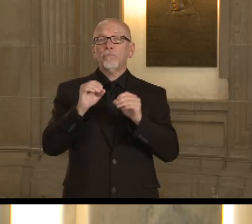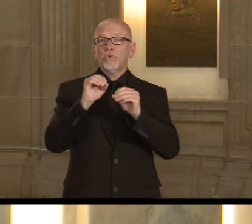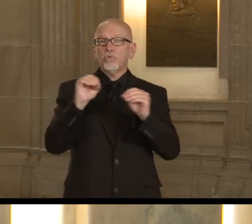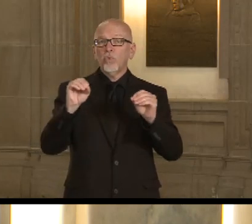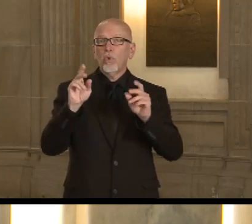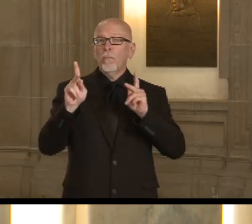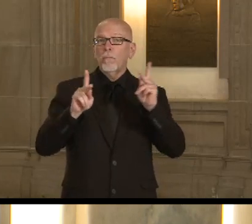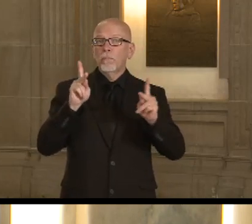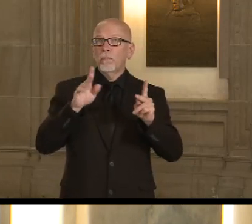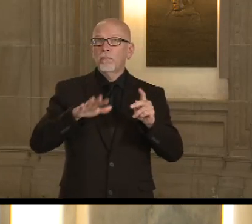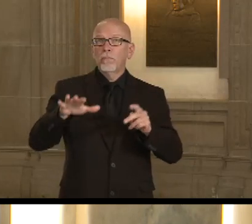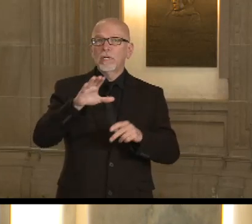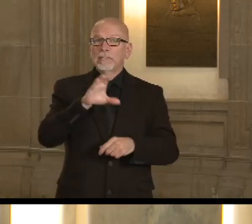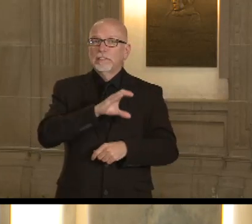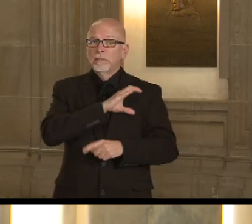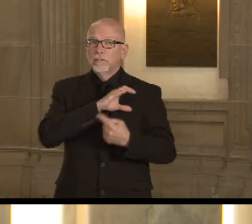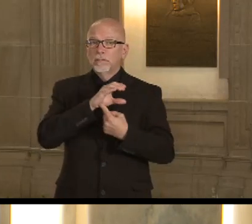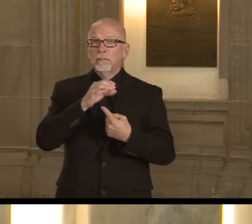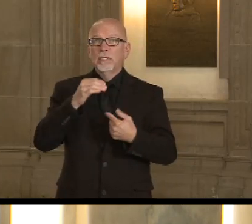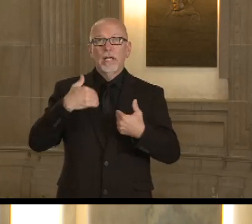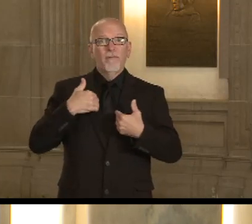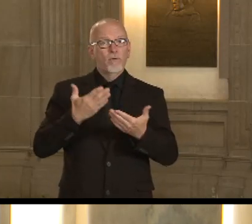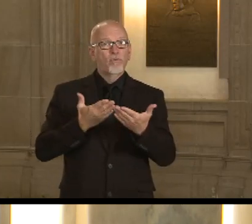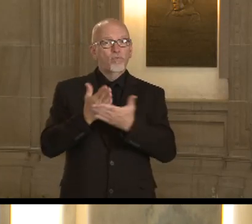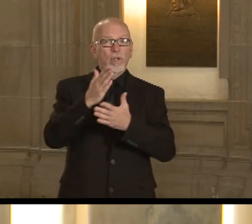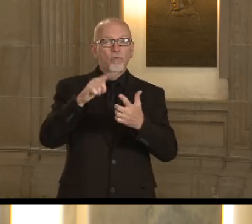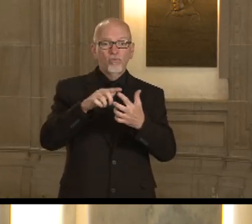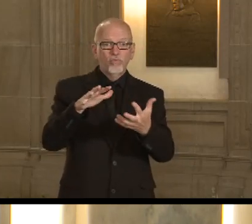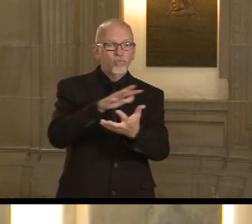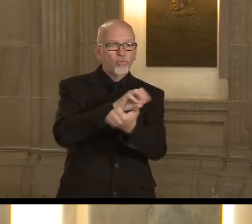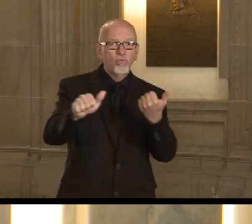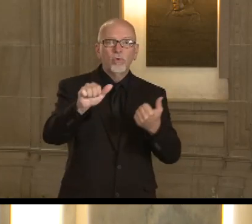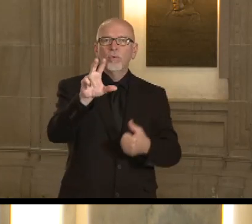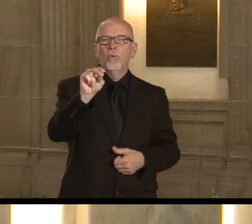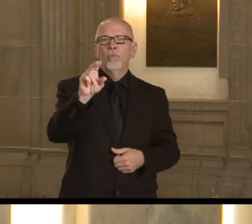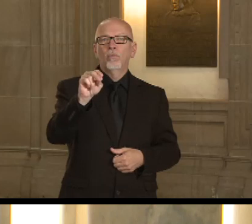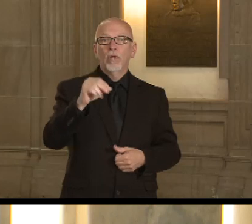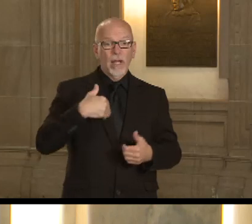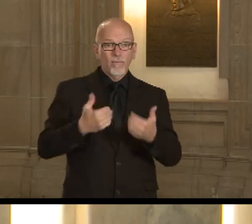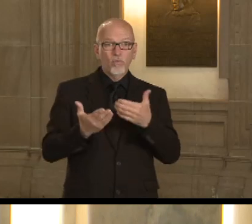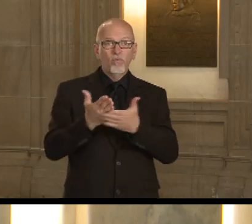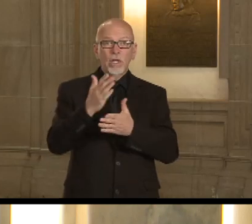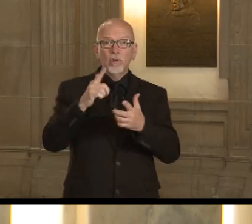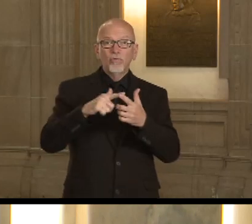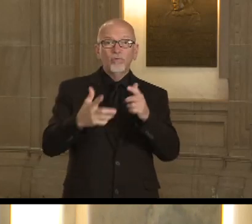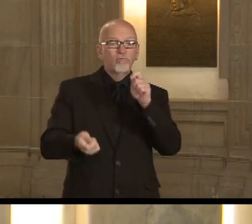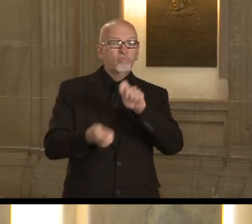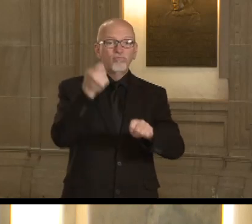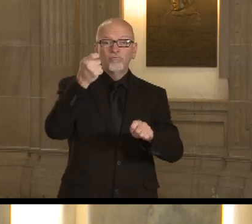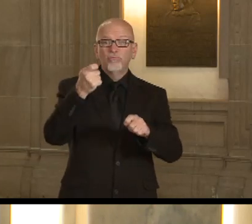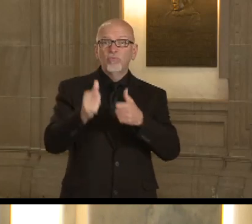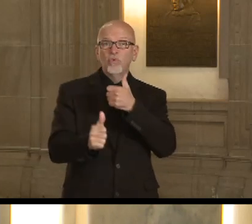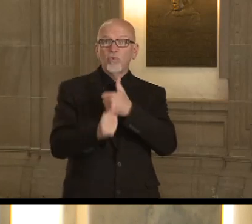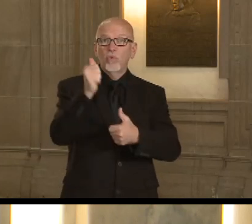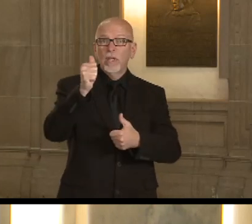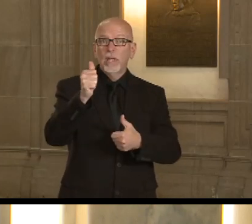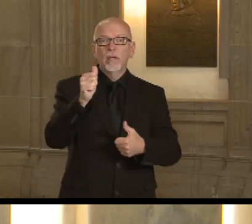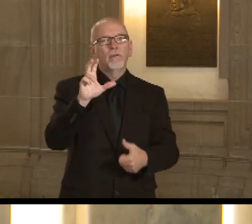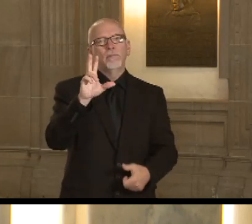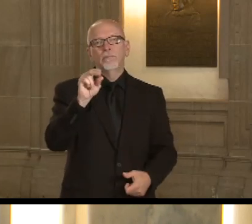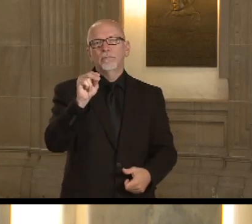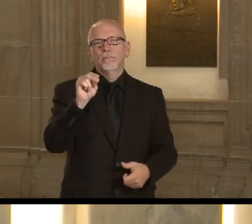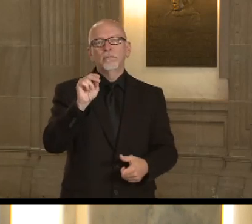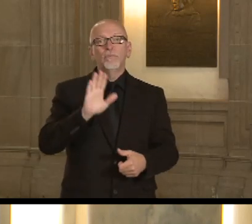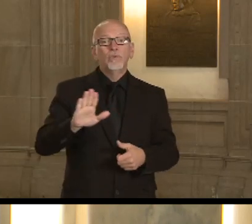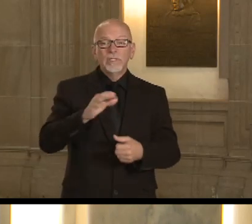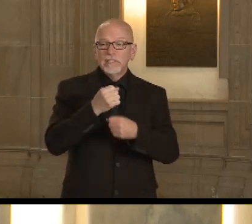citizen has a right to destroy, vandalize, or threaten another Hoosier's